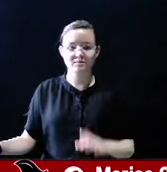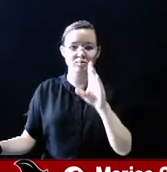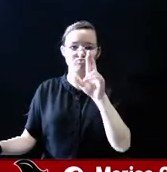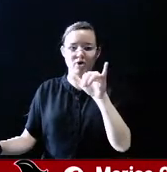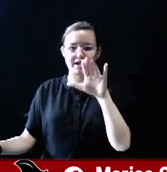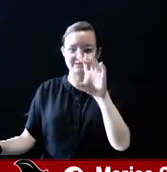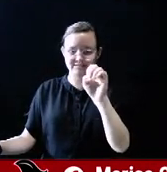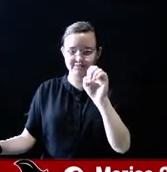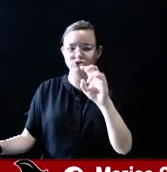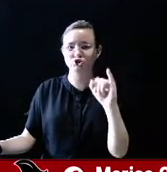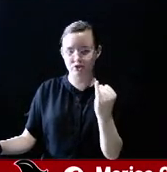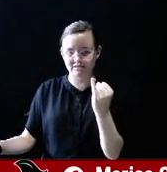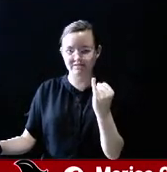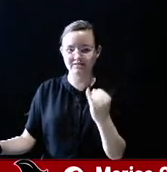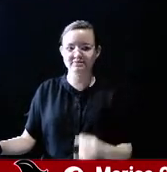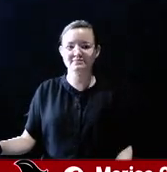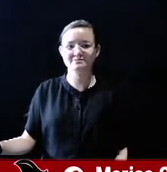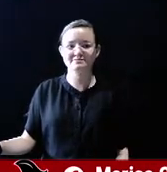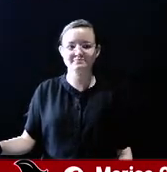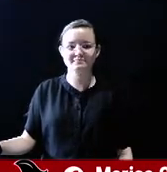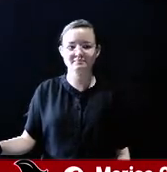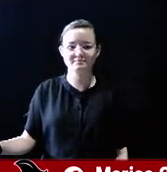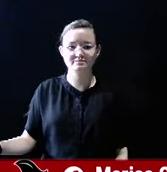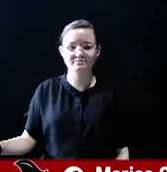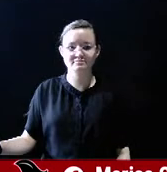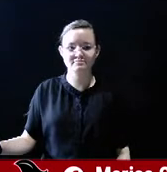Bryce Eric Johnston.